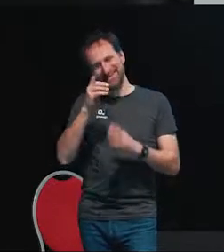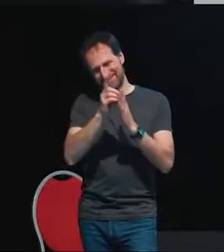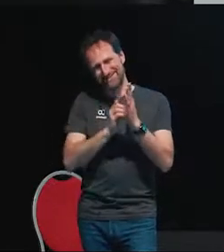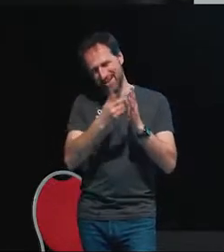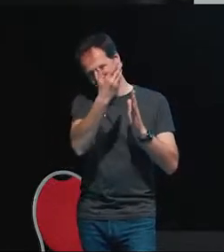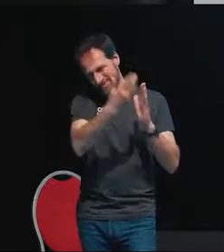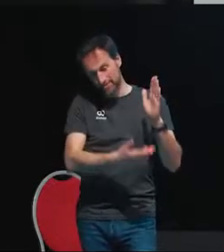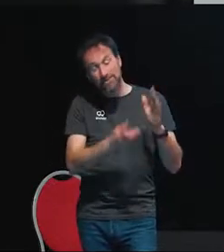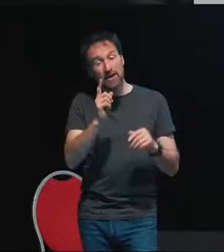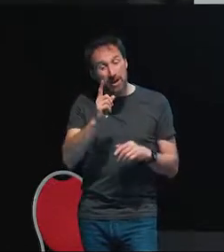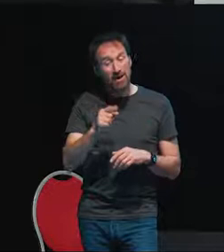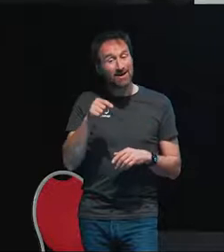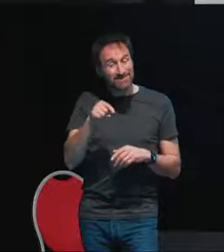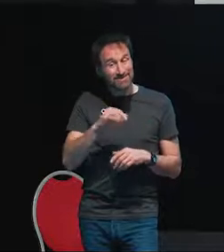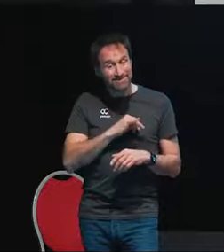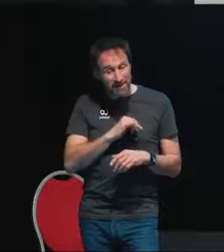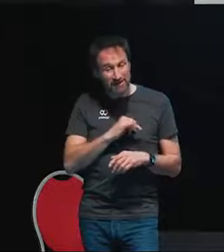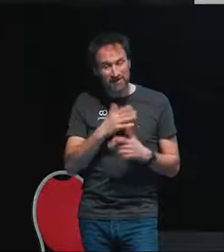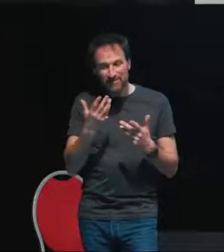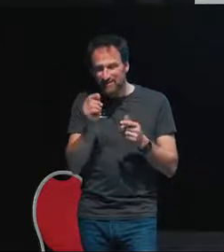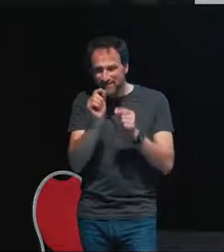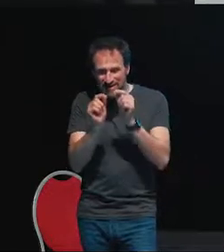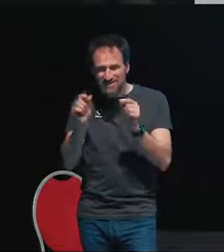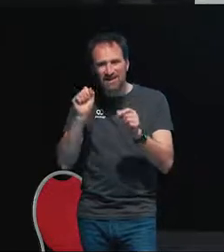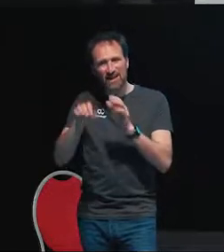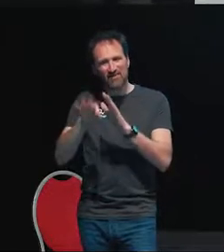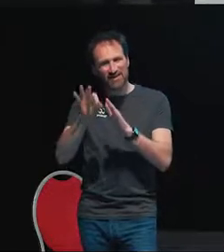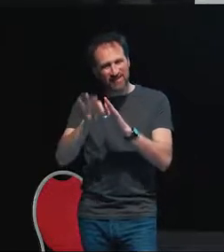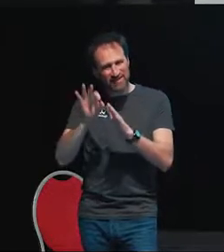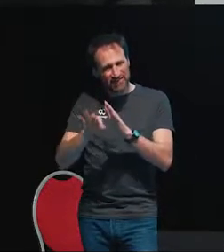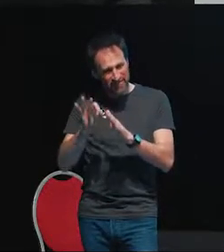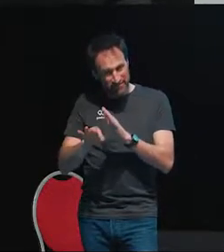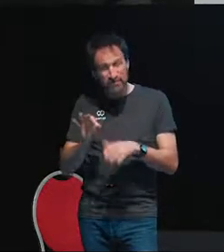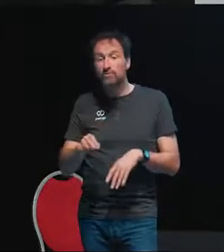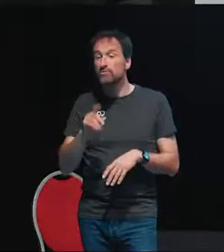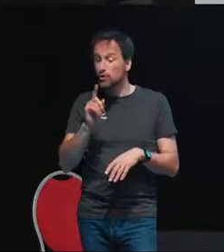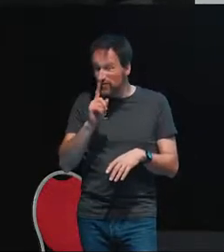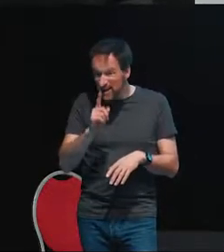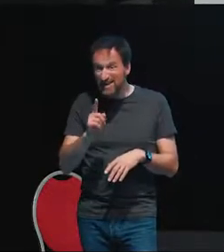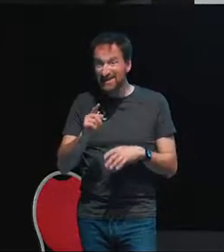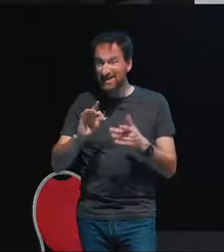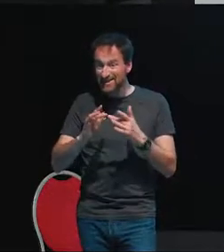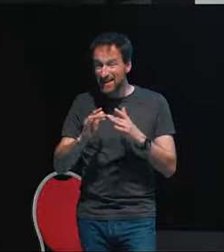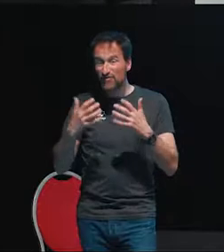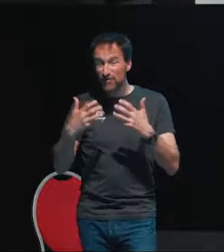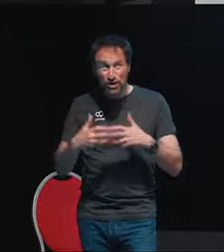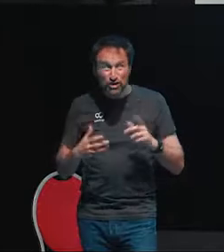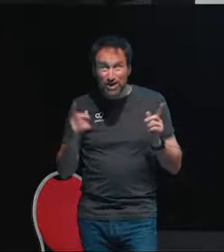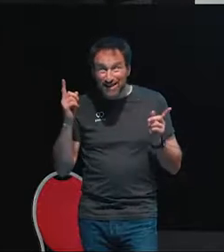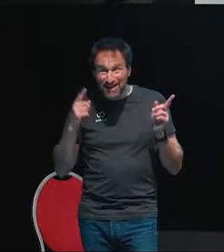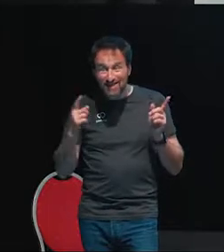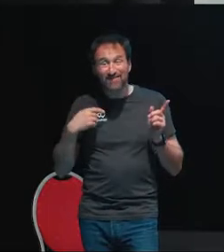see what what interesting bits we can find and if the internet works we're gonna do a